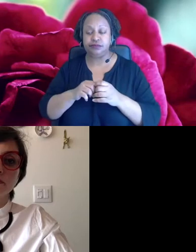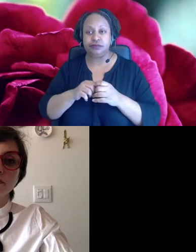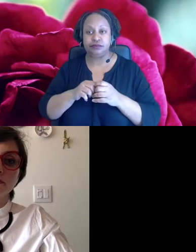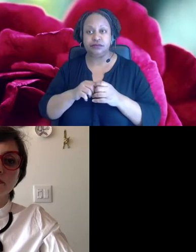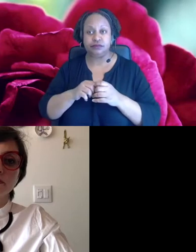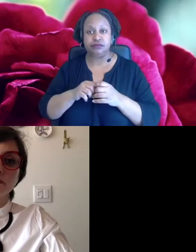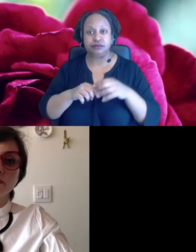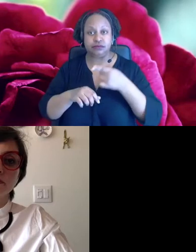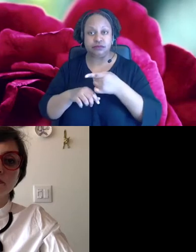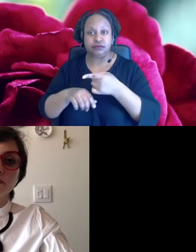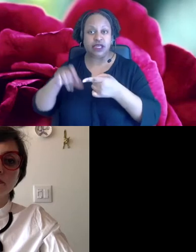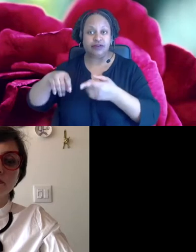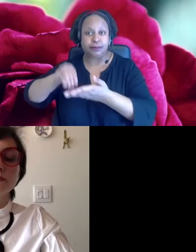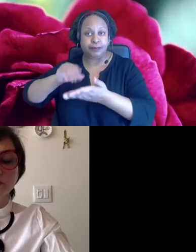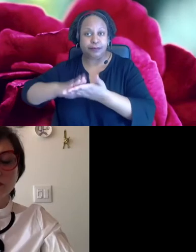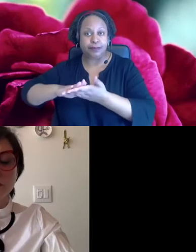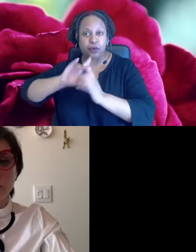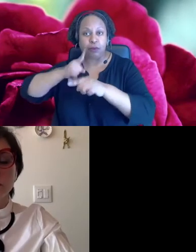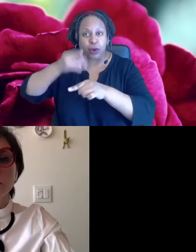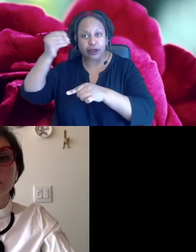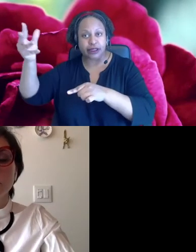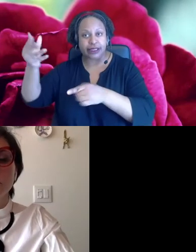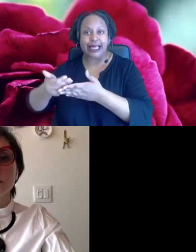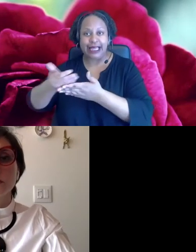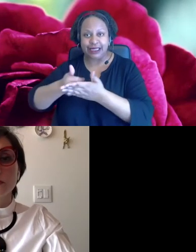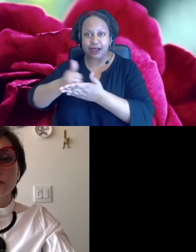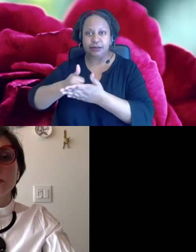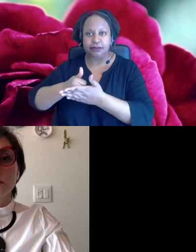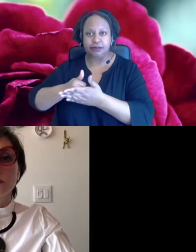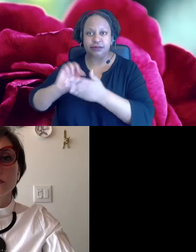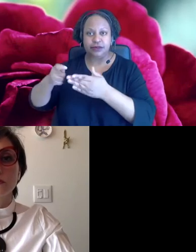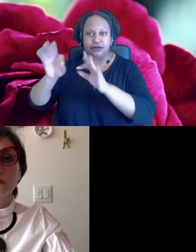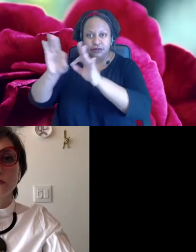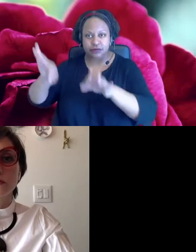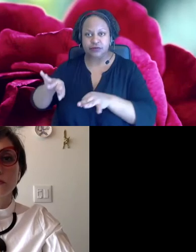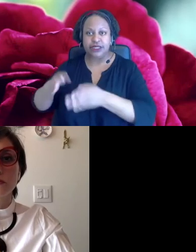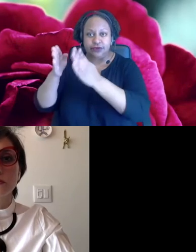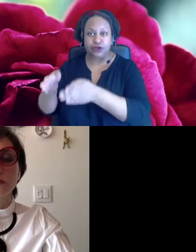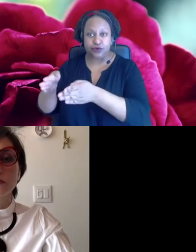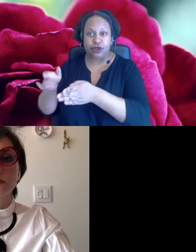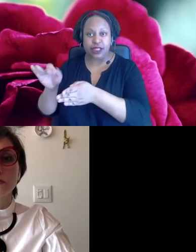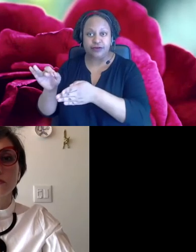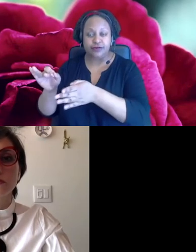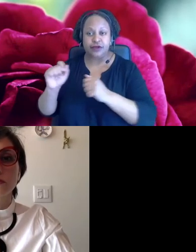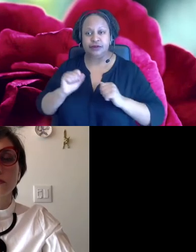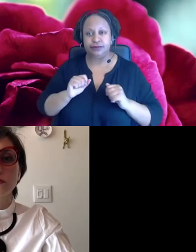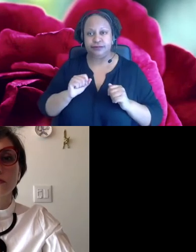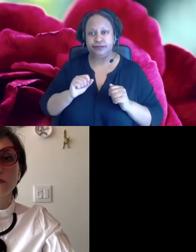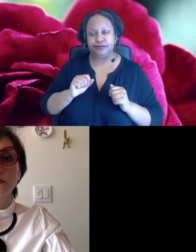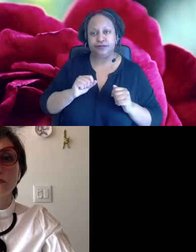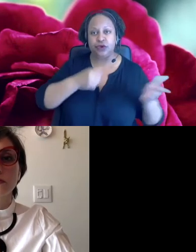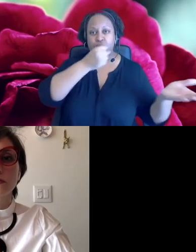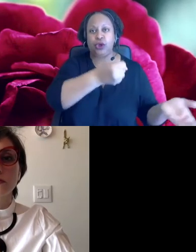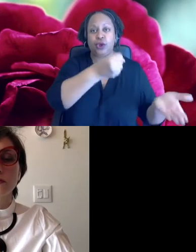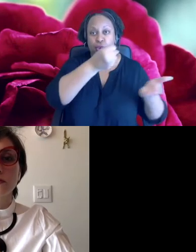you have to report that income as an individual. If it is for a grant, then